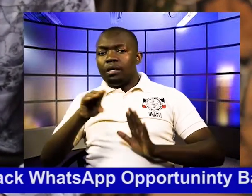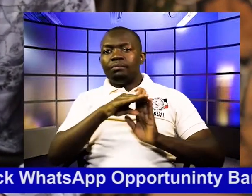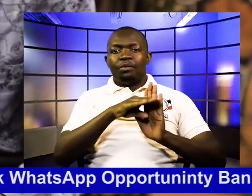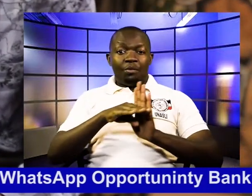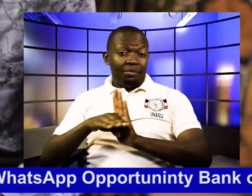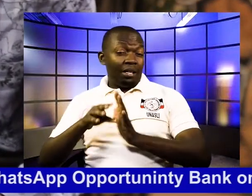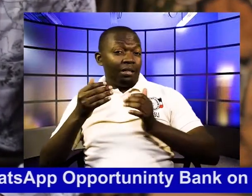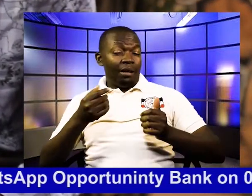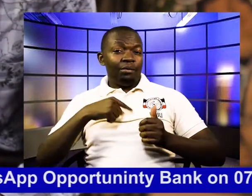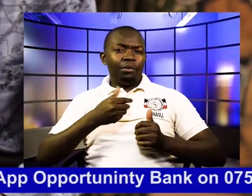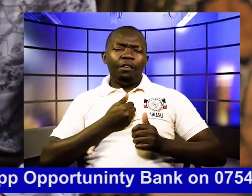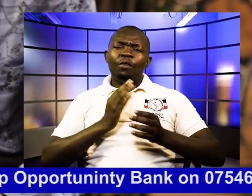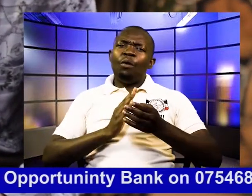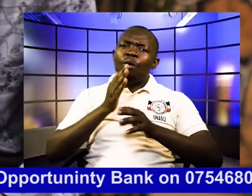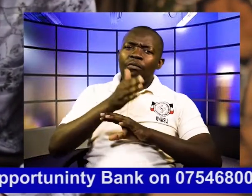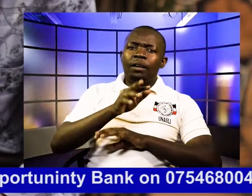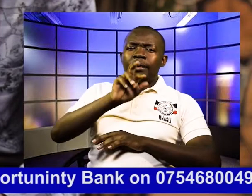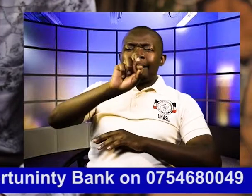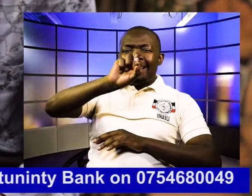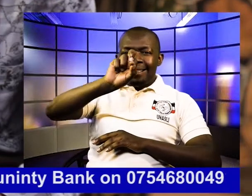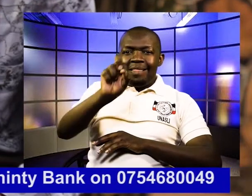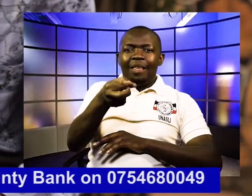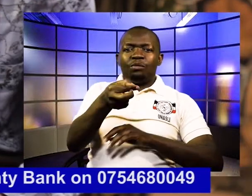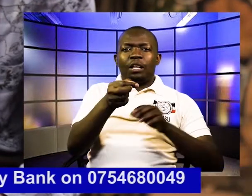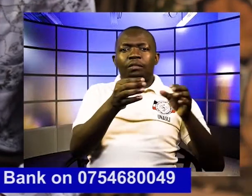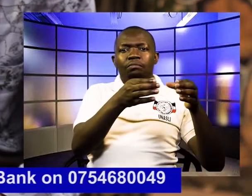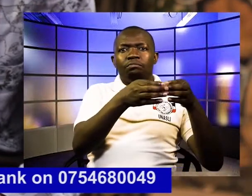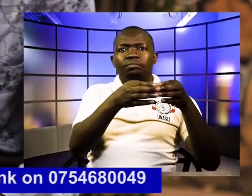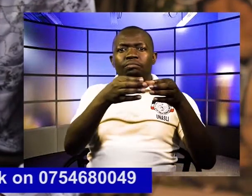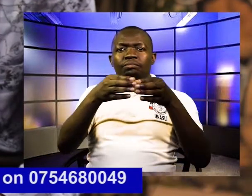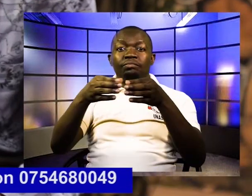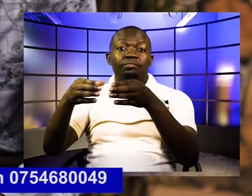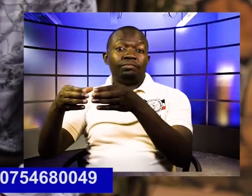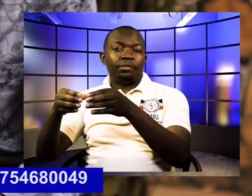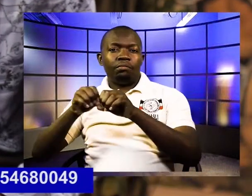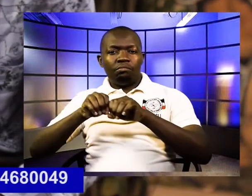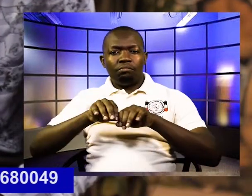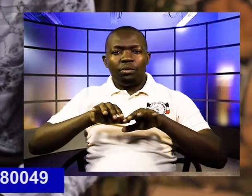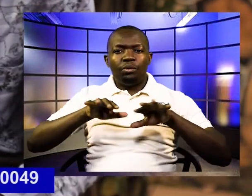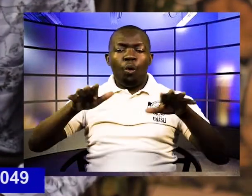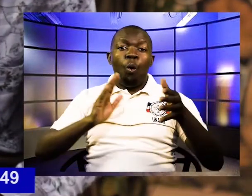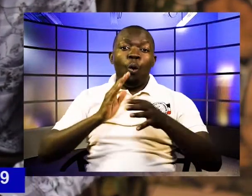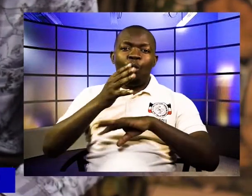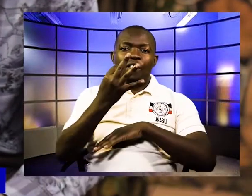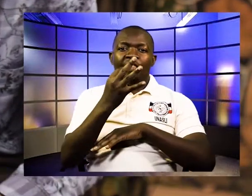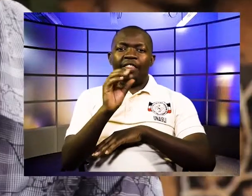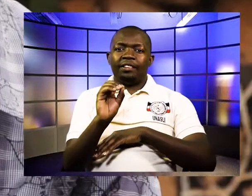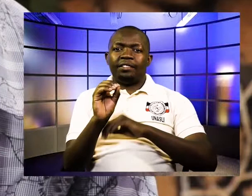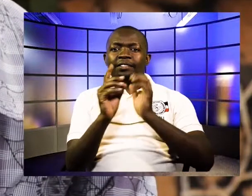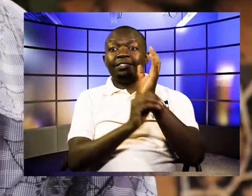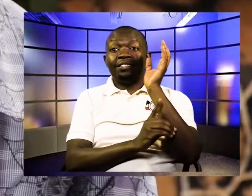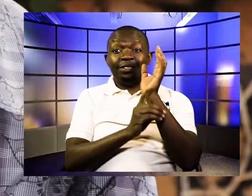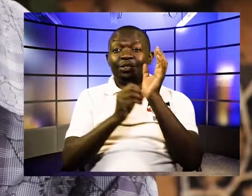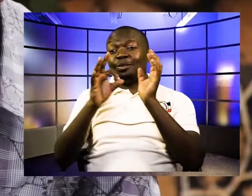over 8,000 groups spread in all those over 30 districts of Uganda.